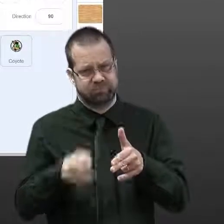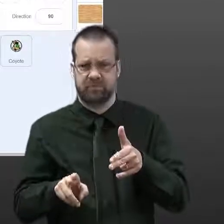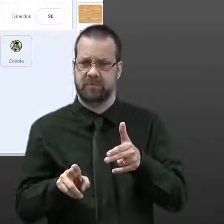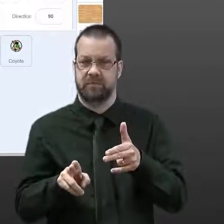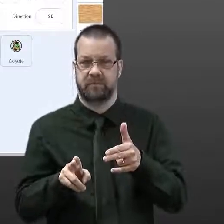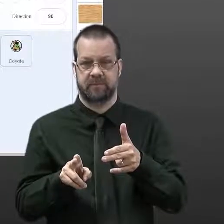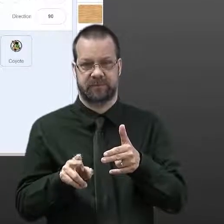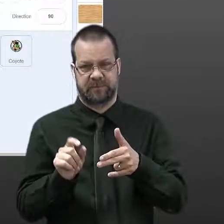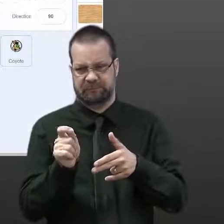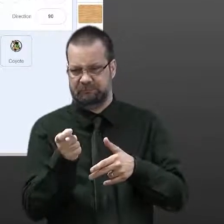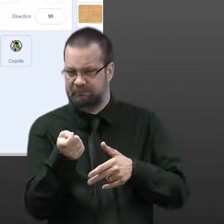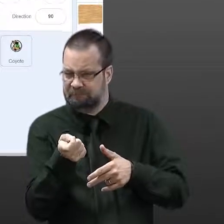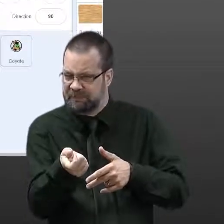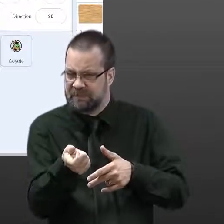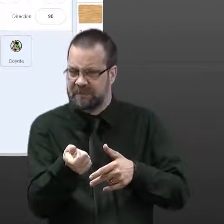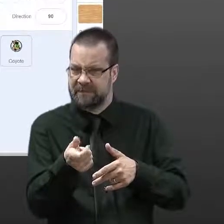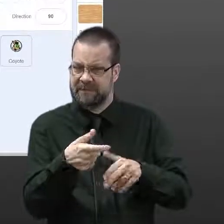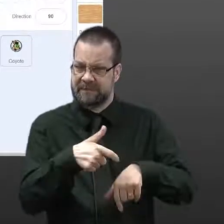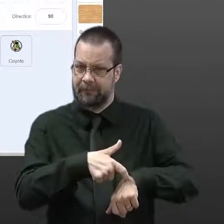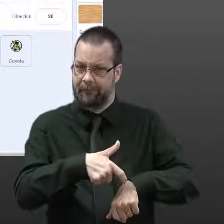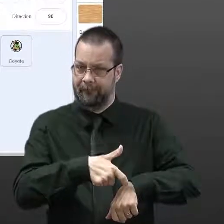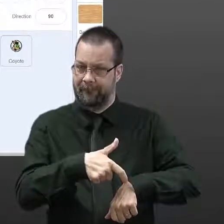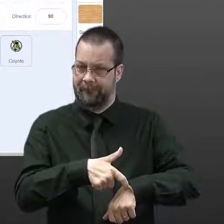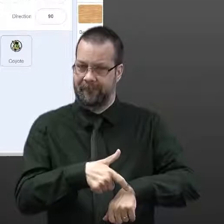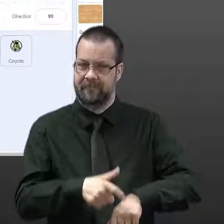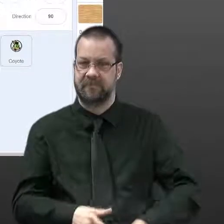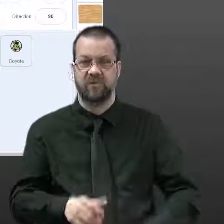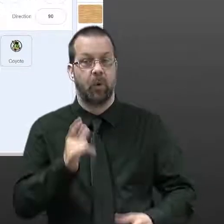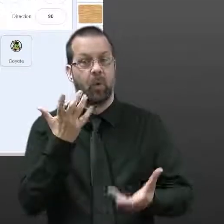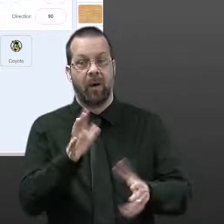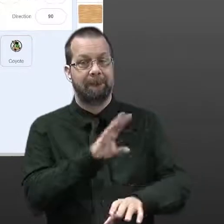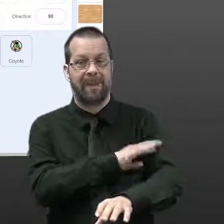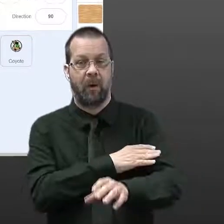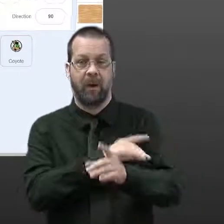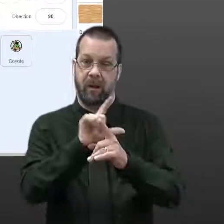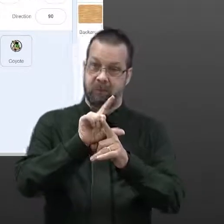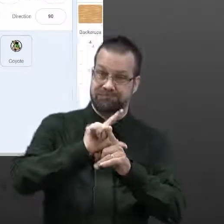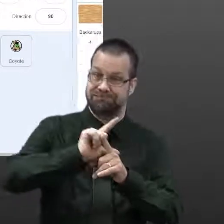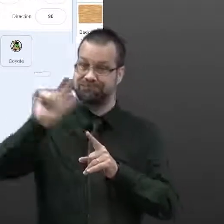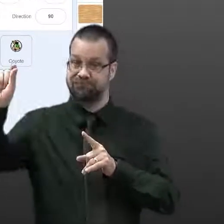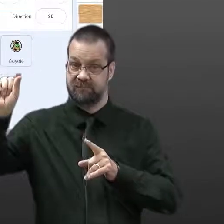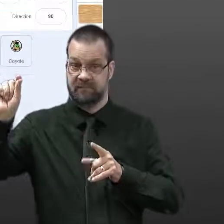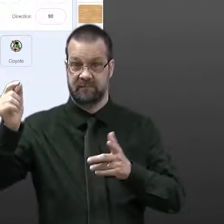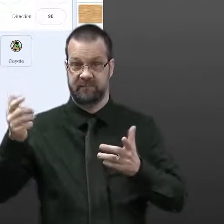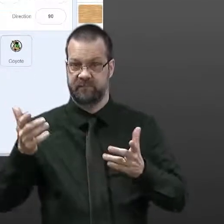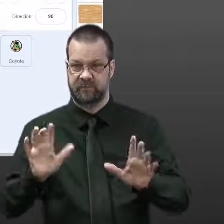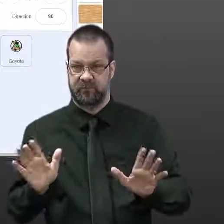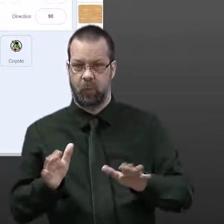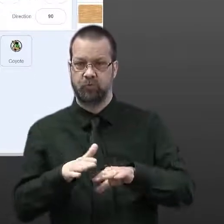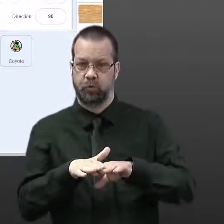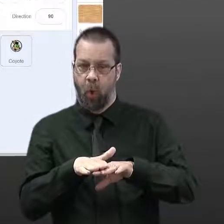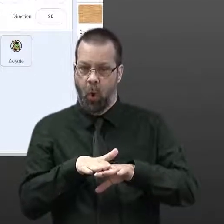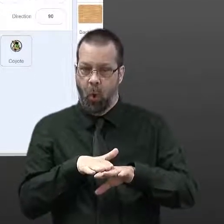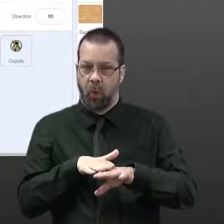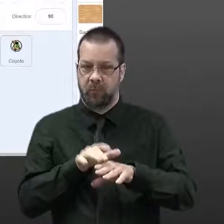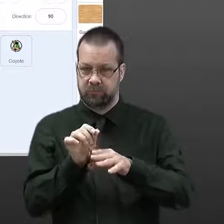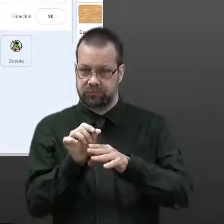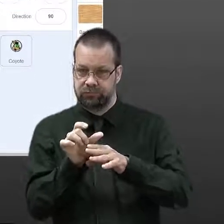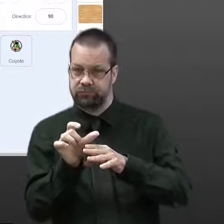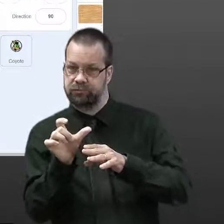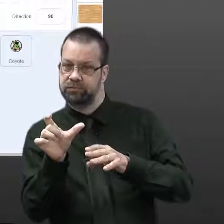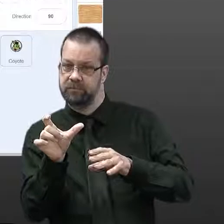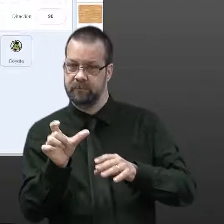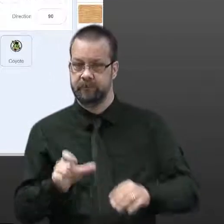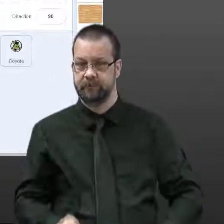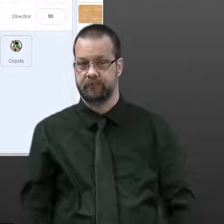And this will just wait a very short amount of time so your power doesn't go up too quickly. Okay, so the next thing that we're going to do